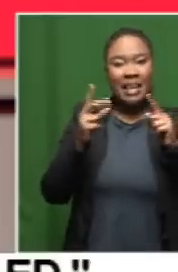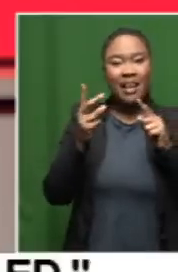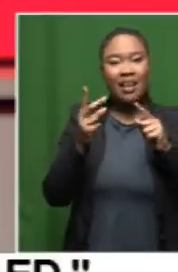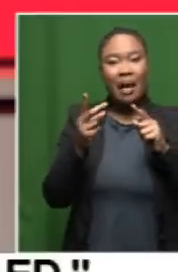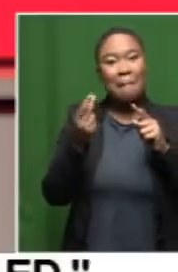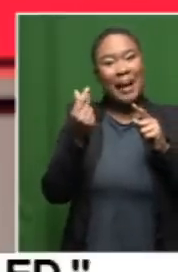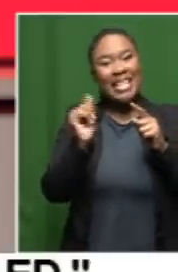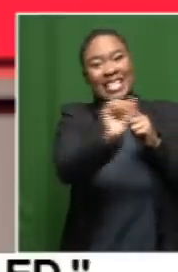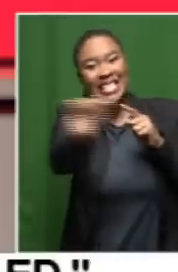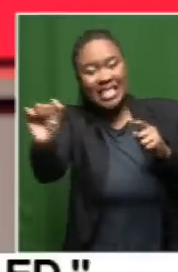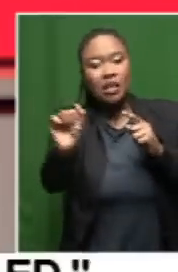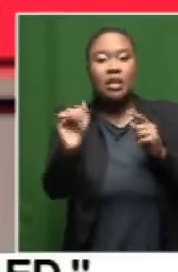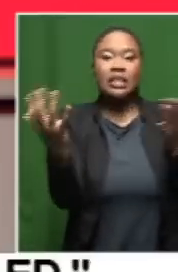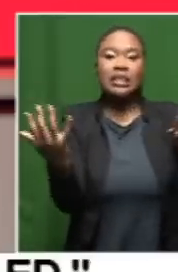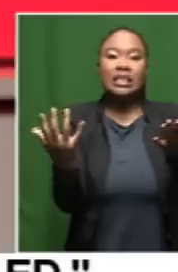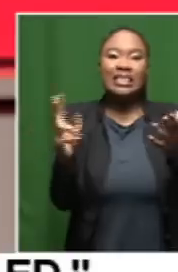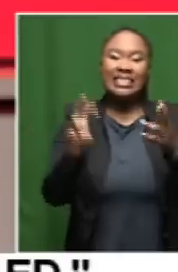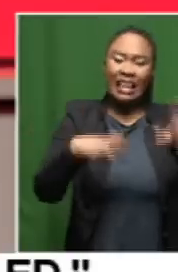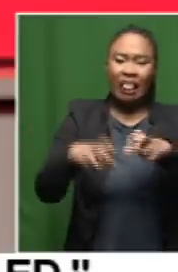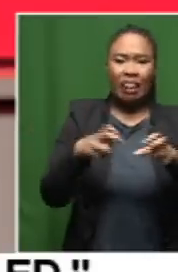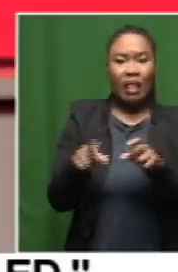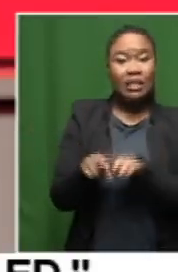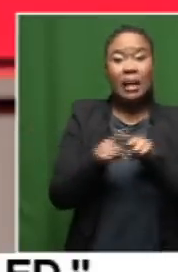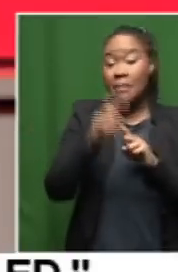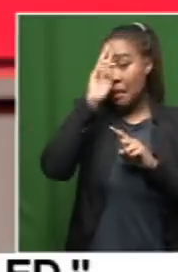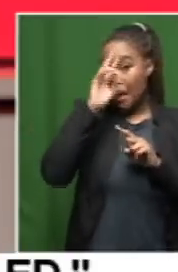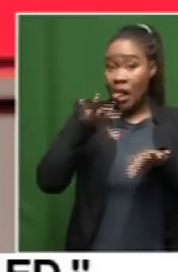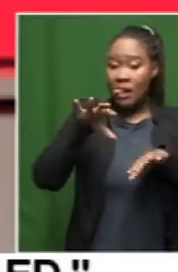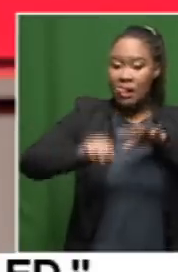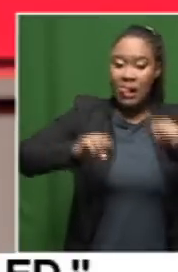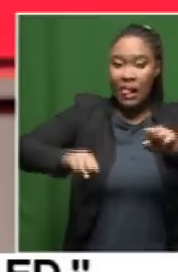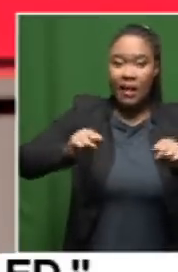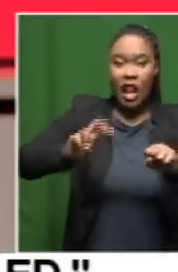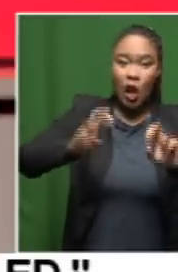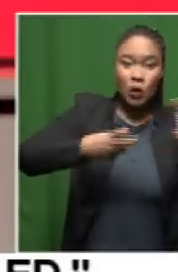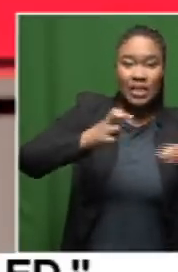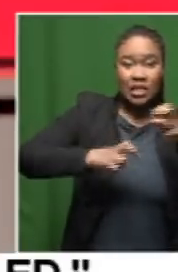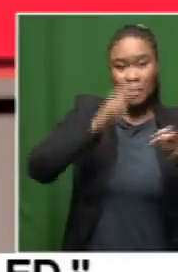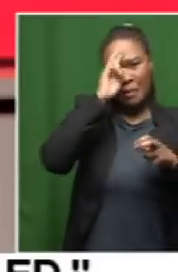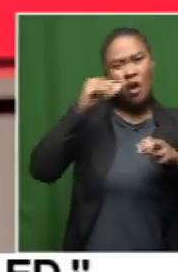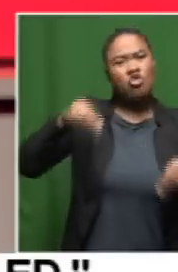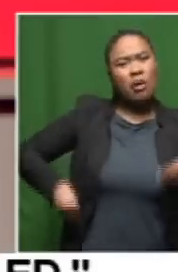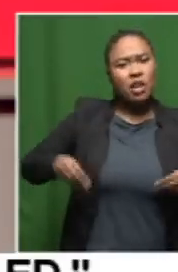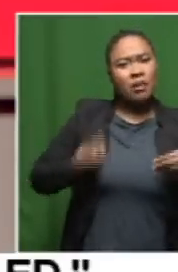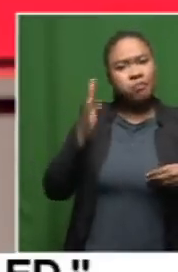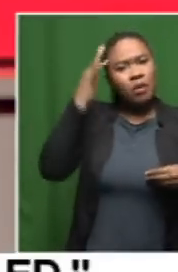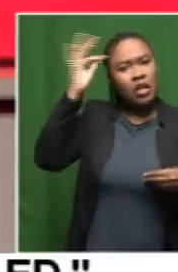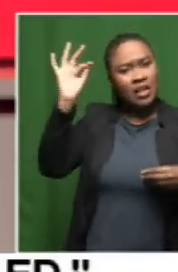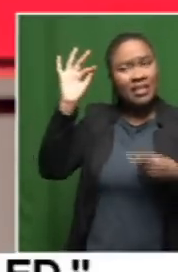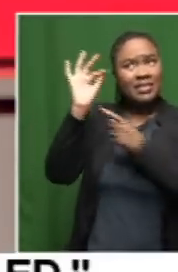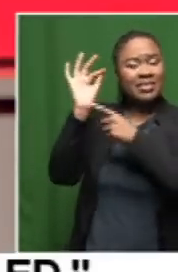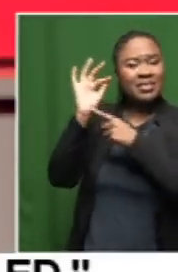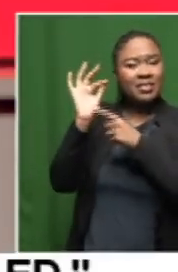also corporate South Africa that participated in the looting spree. You must remember that corruption in government is largely about the state